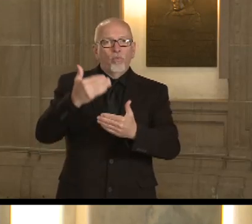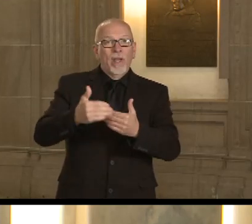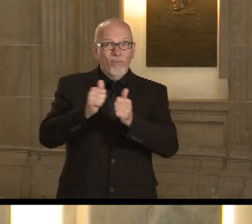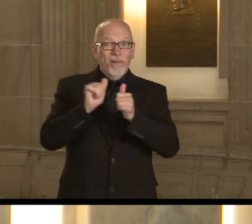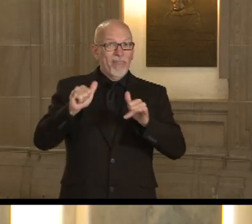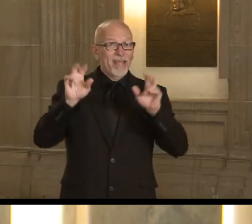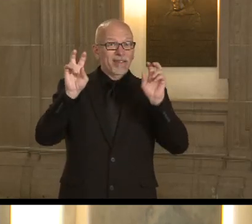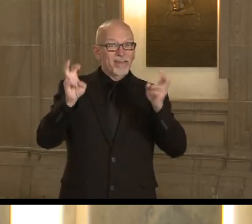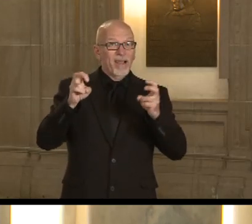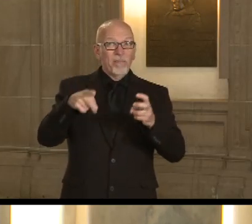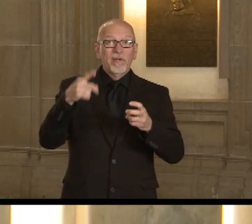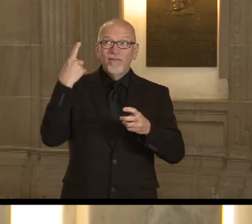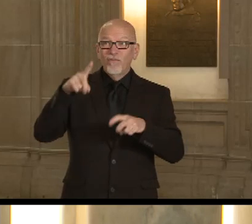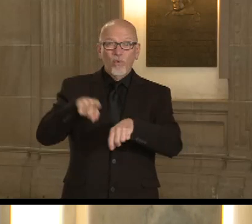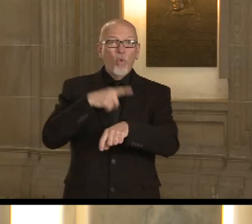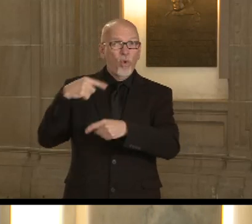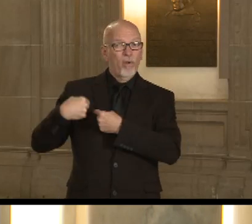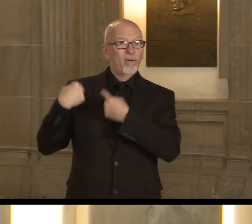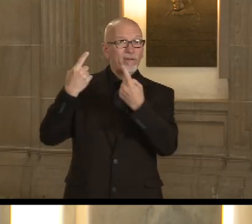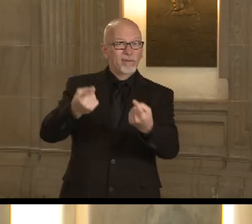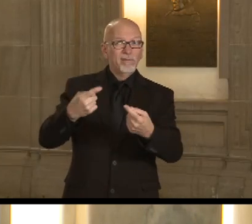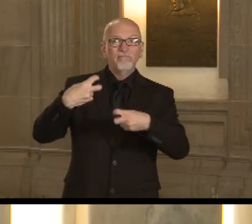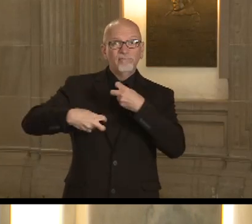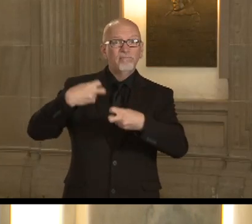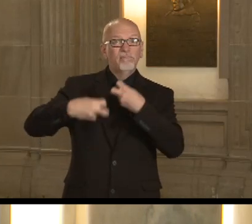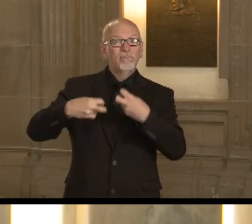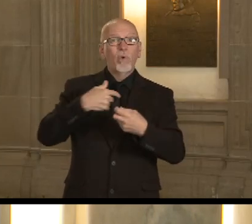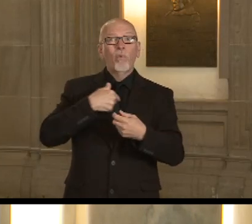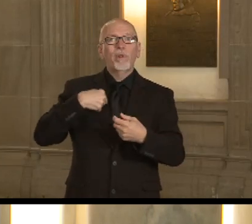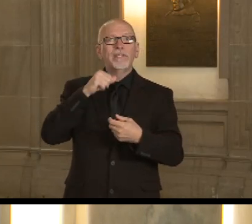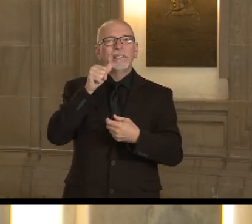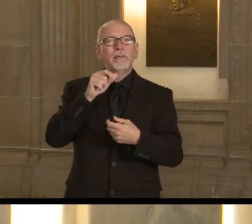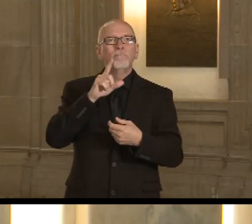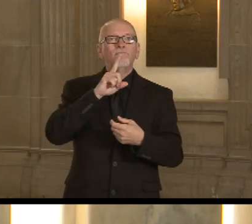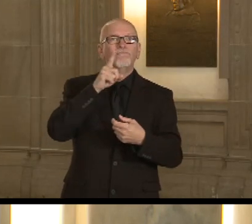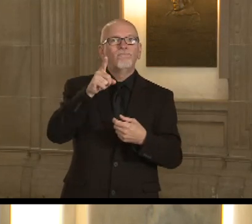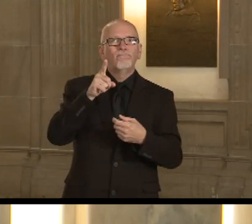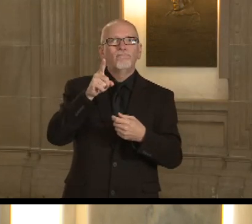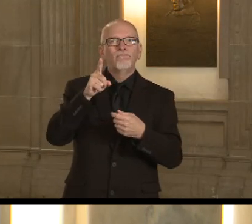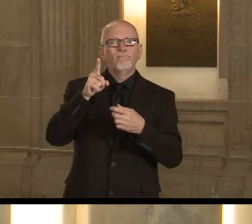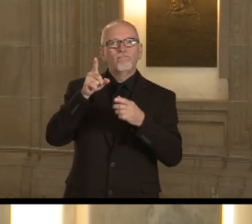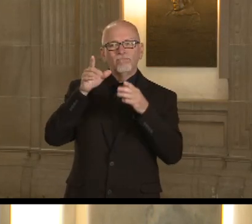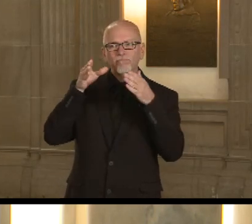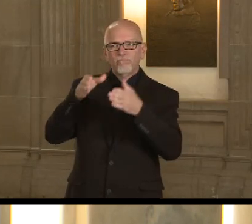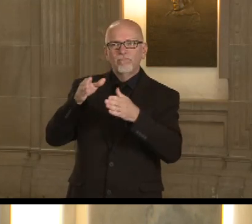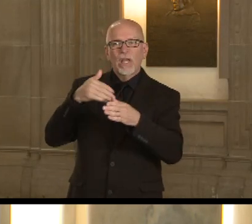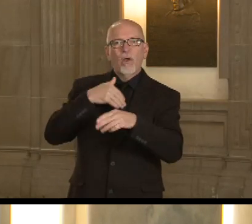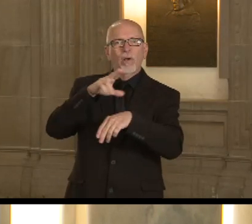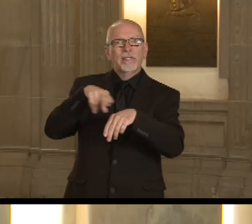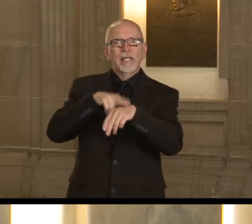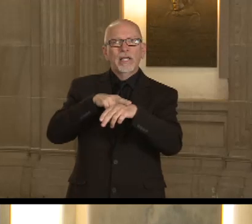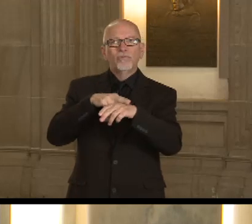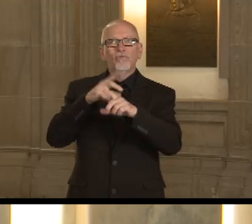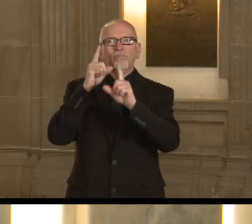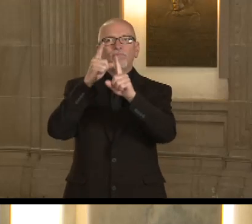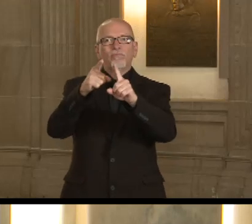have for too long eluded our true and aspired to national identity.